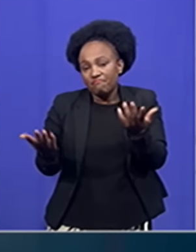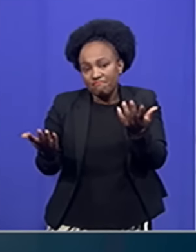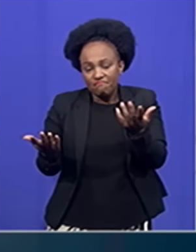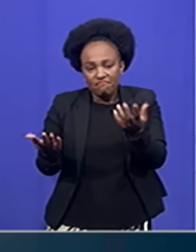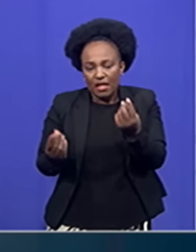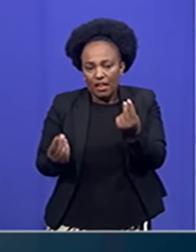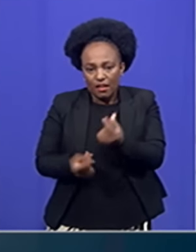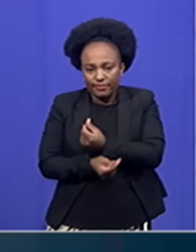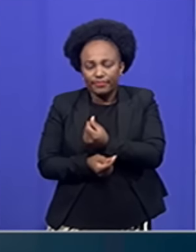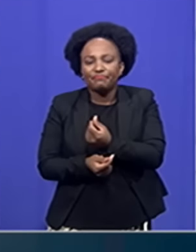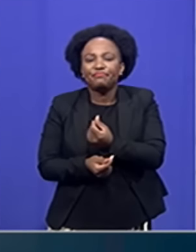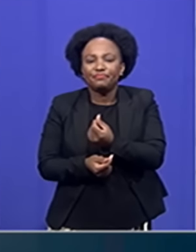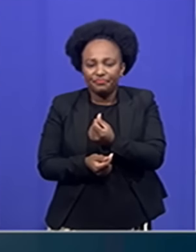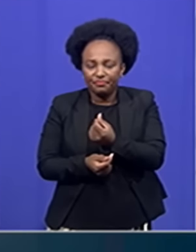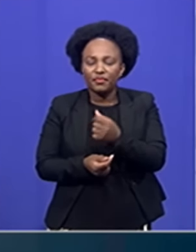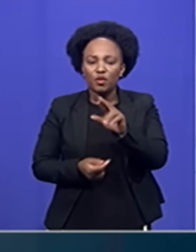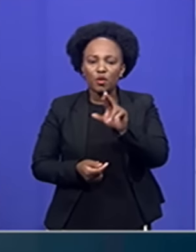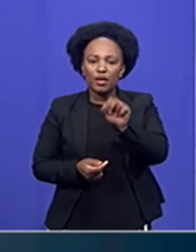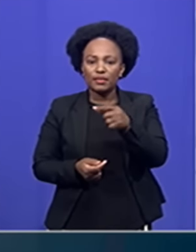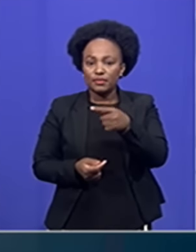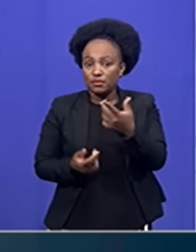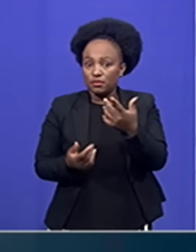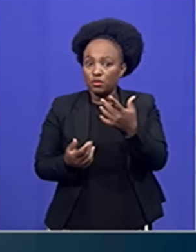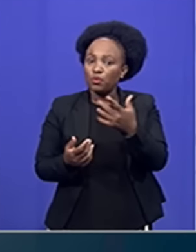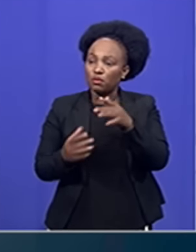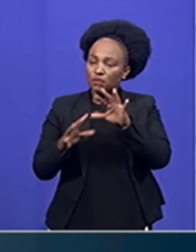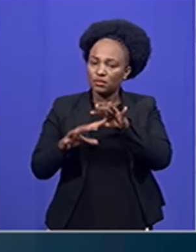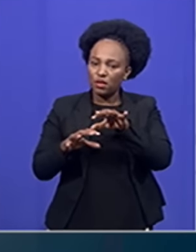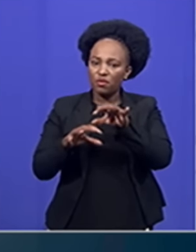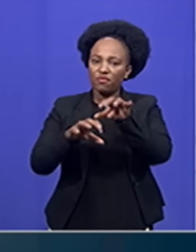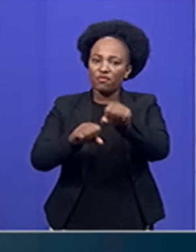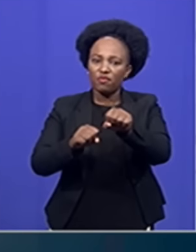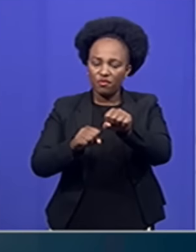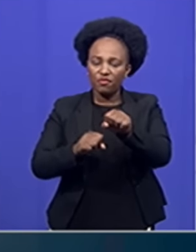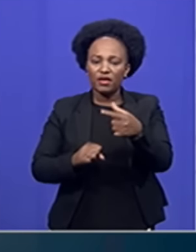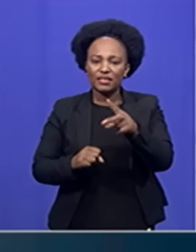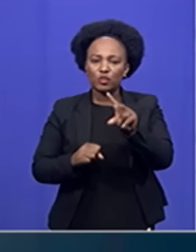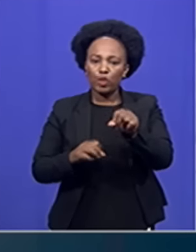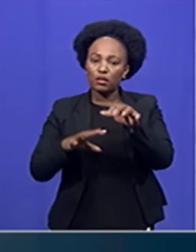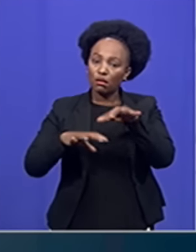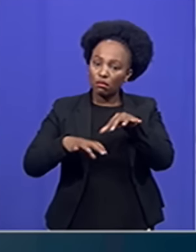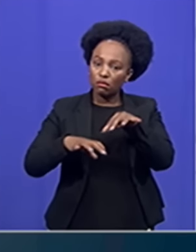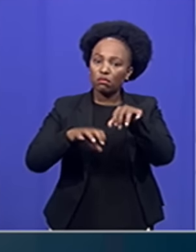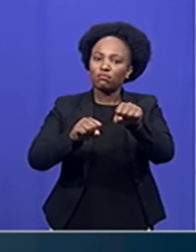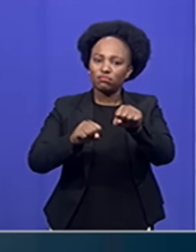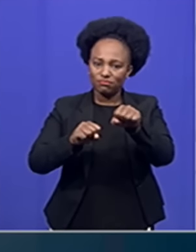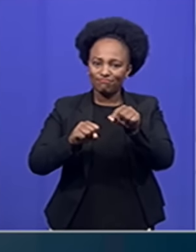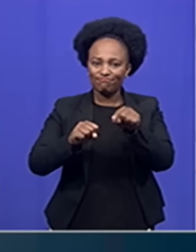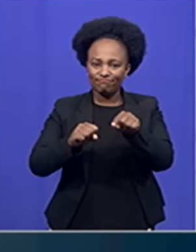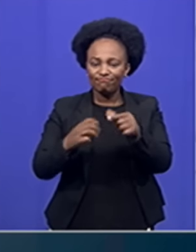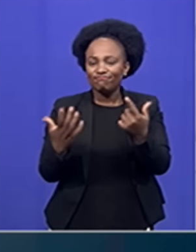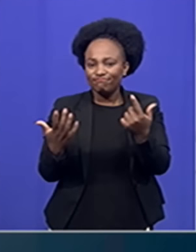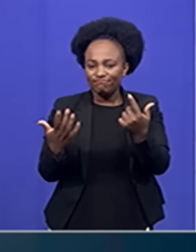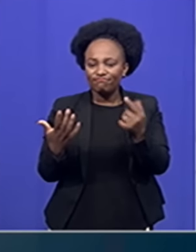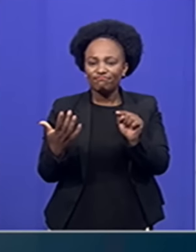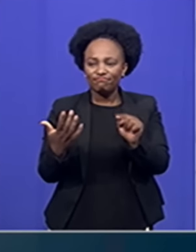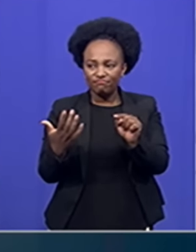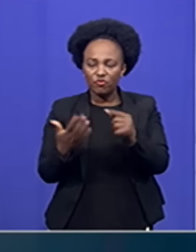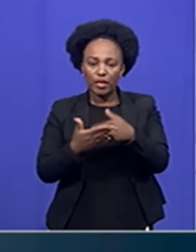blip. The US will take over the presidency of the G20 and will be able